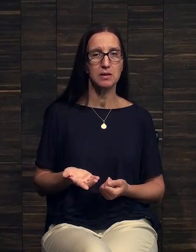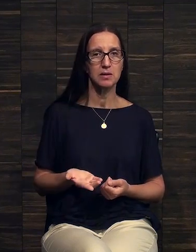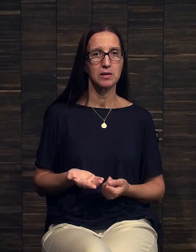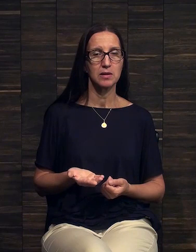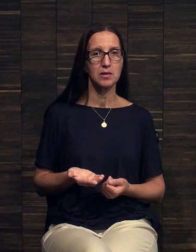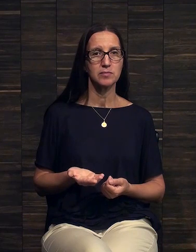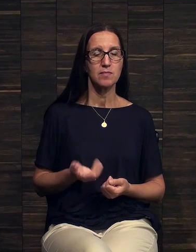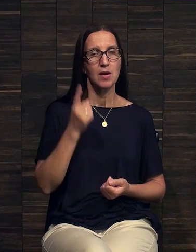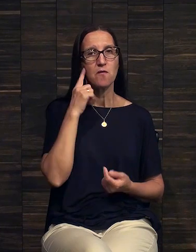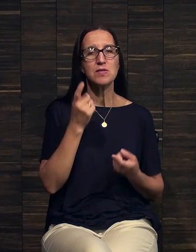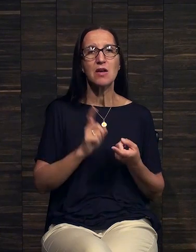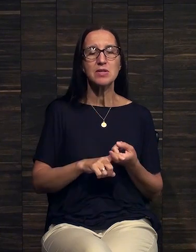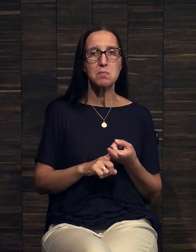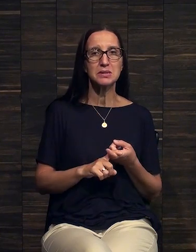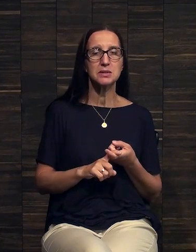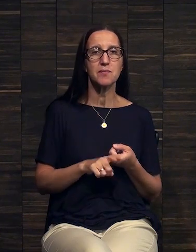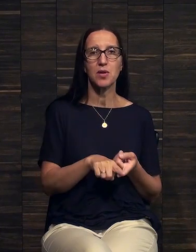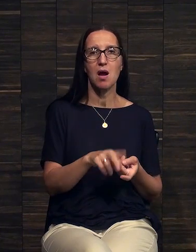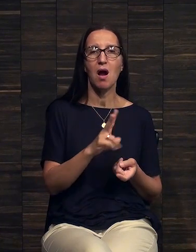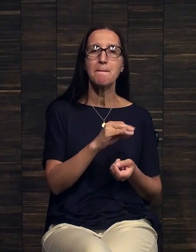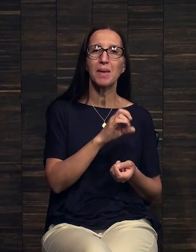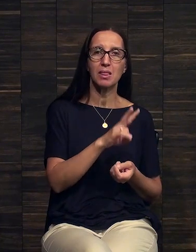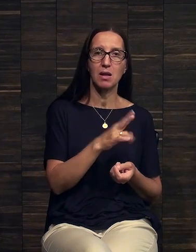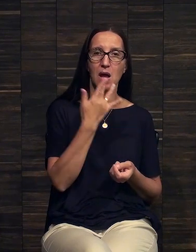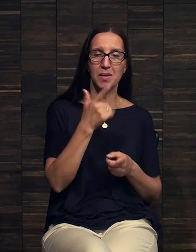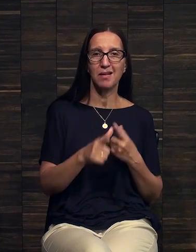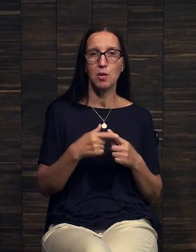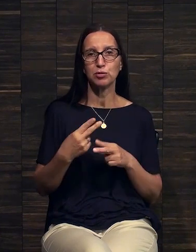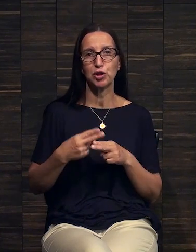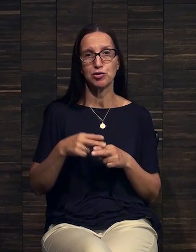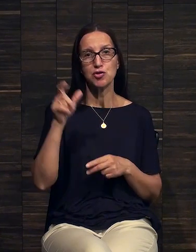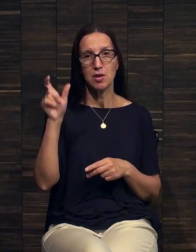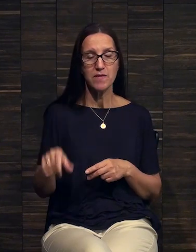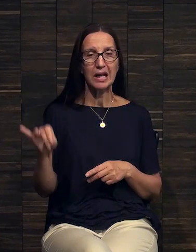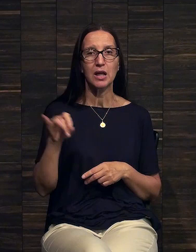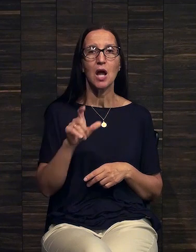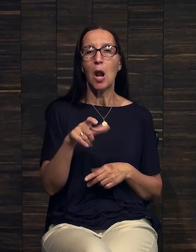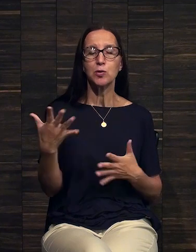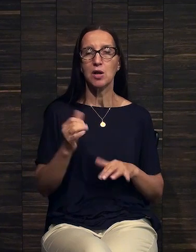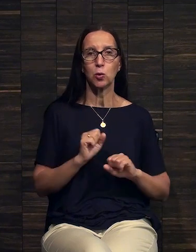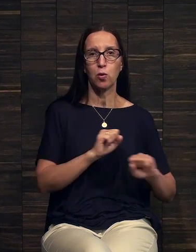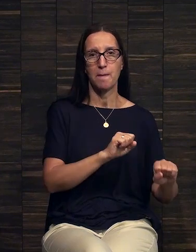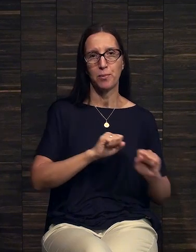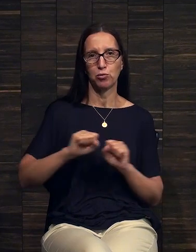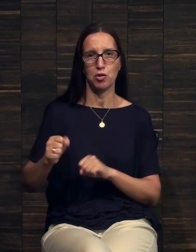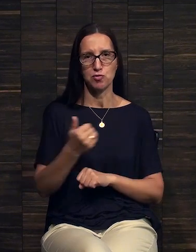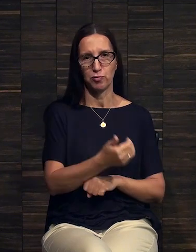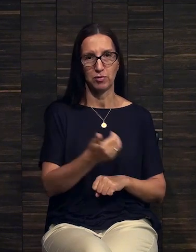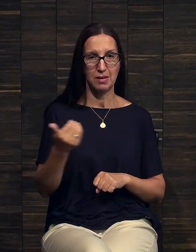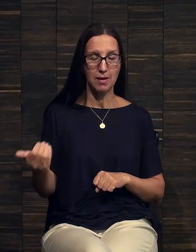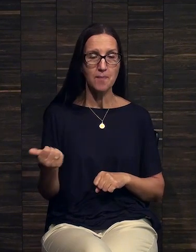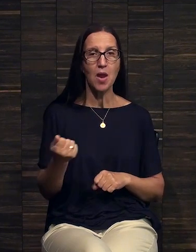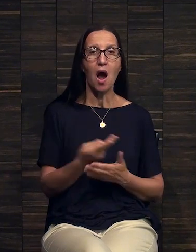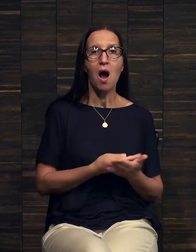they didn't have actual enemy. And either Iron Man or Captain America. So